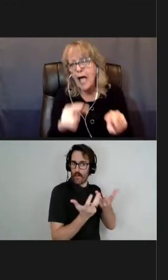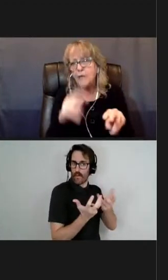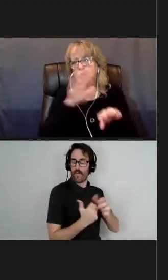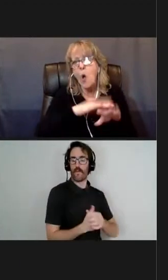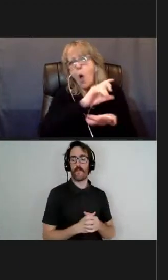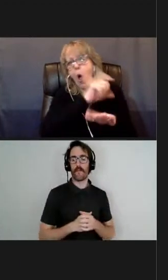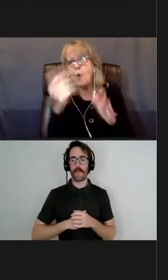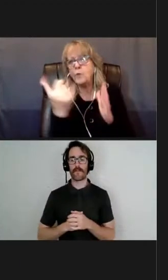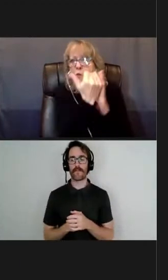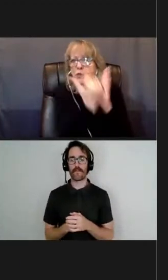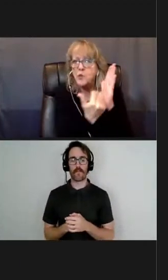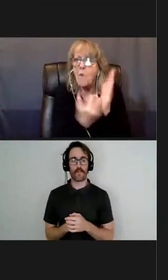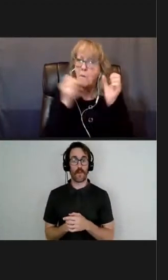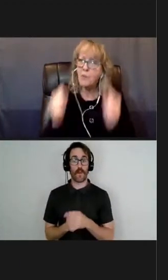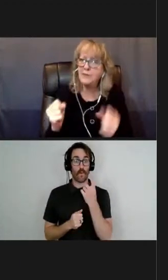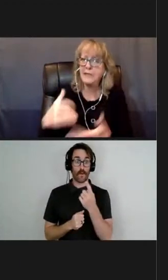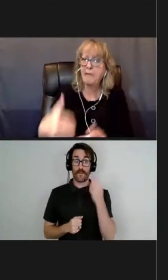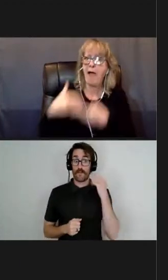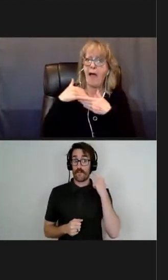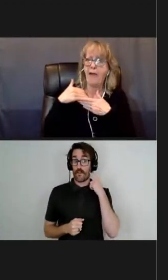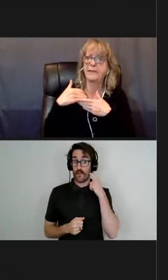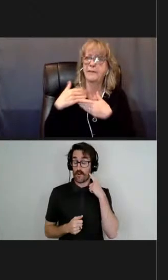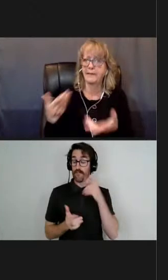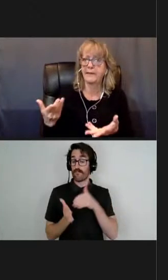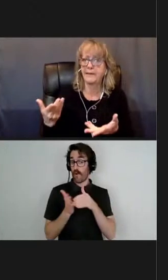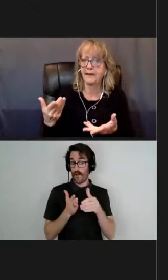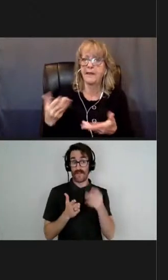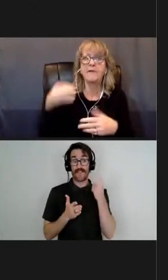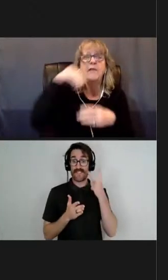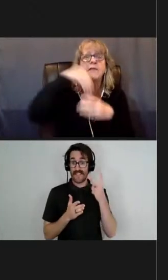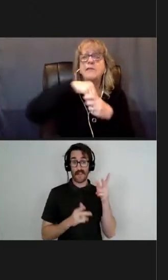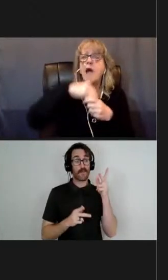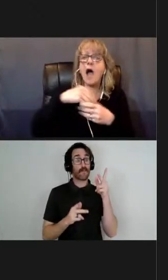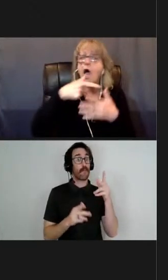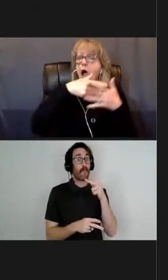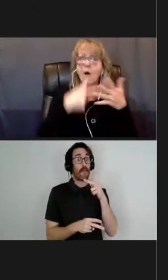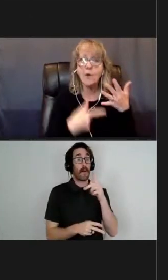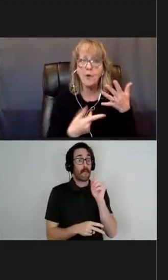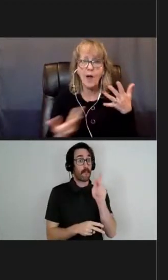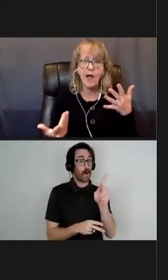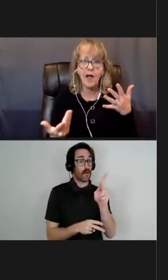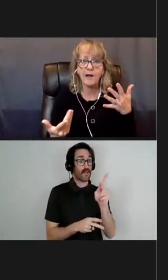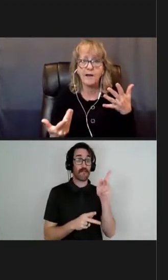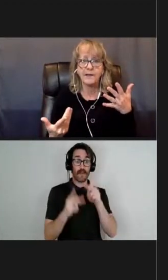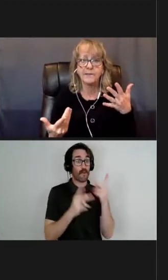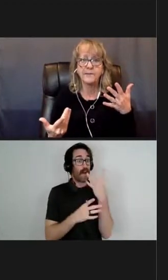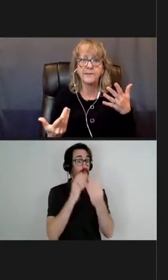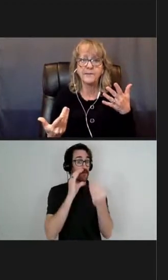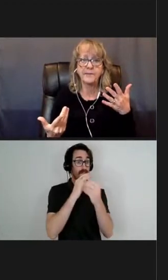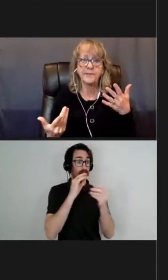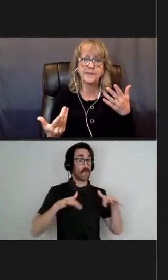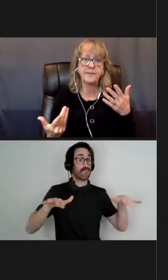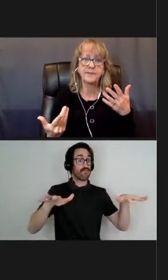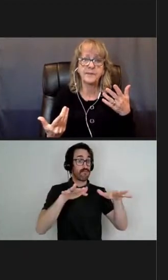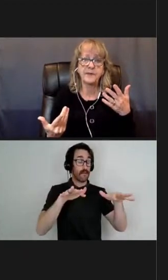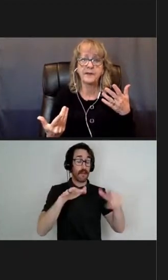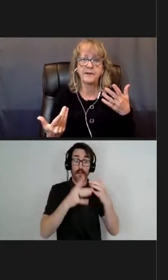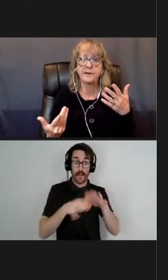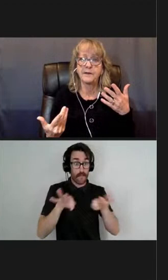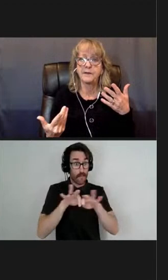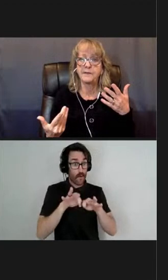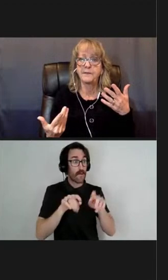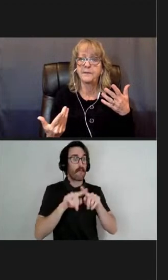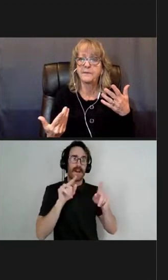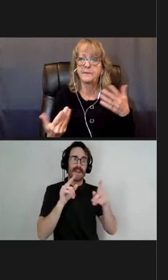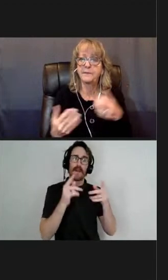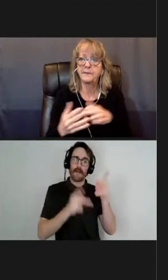things that we've been hearing about is crowding in parks. And you know what? Parks are extremely important. They're important